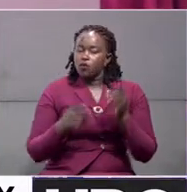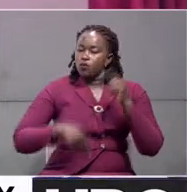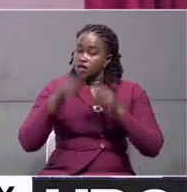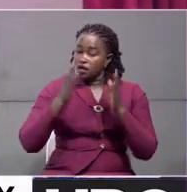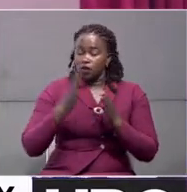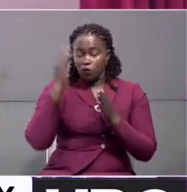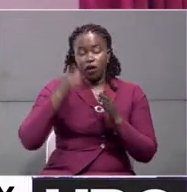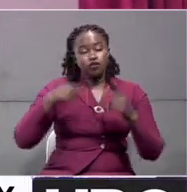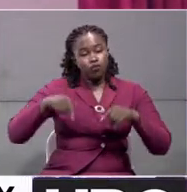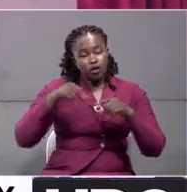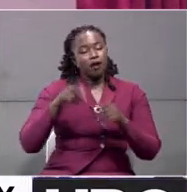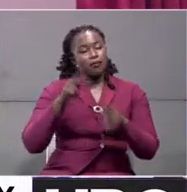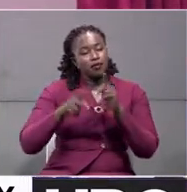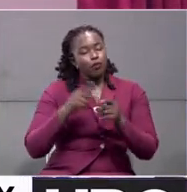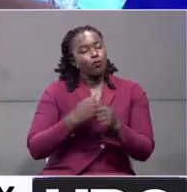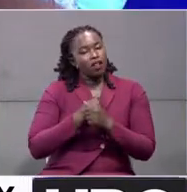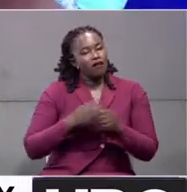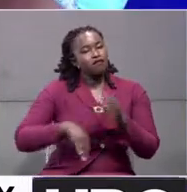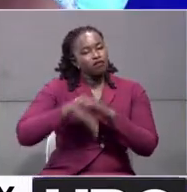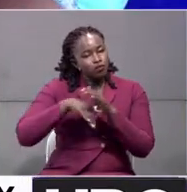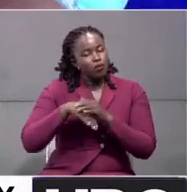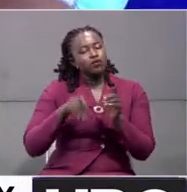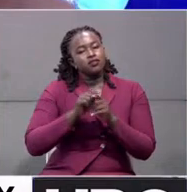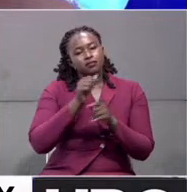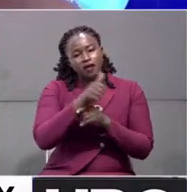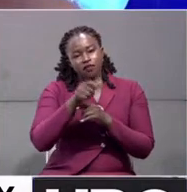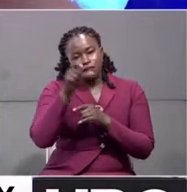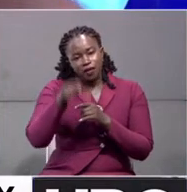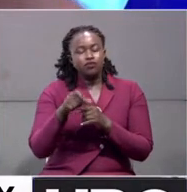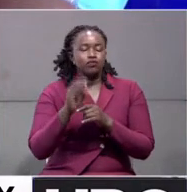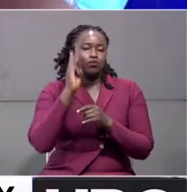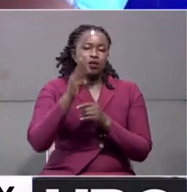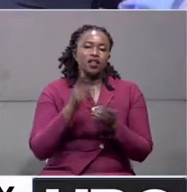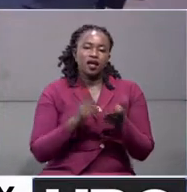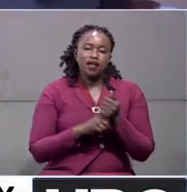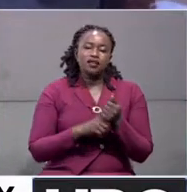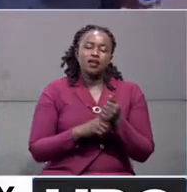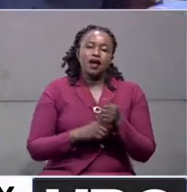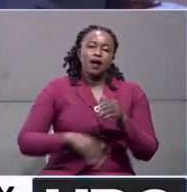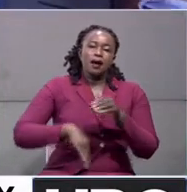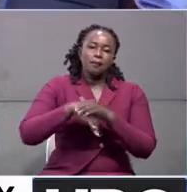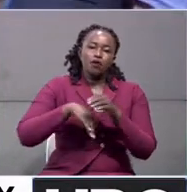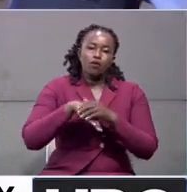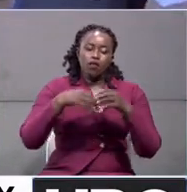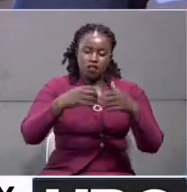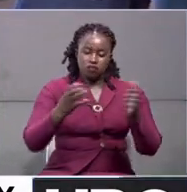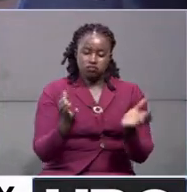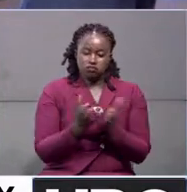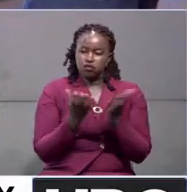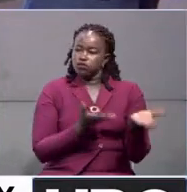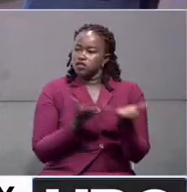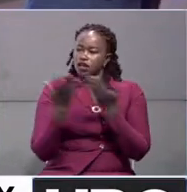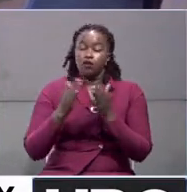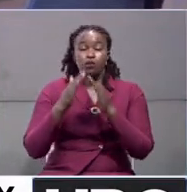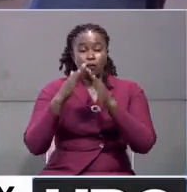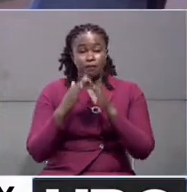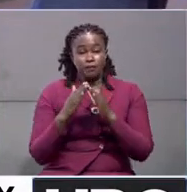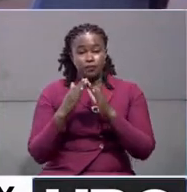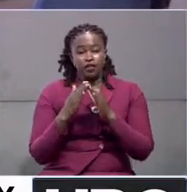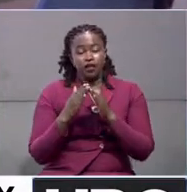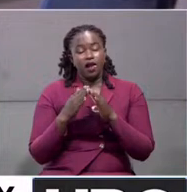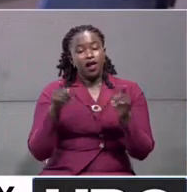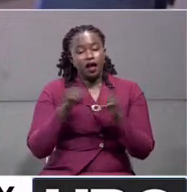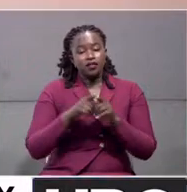people and everybody is going to get a ball to take at home. And like